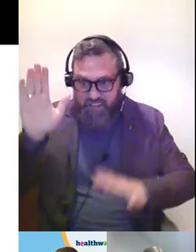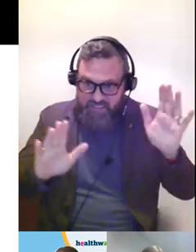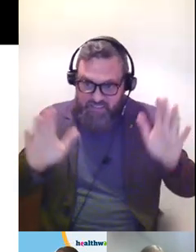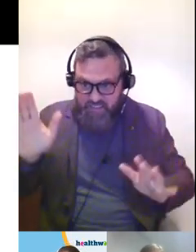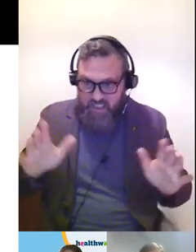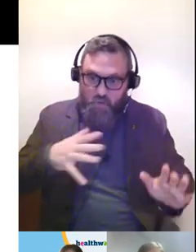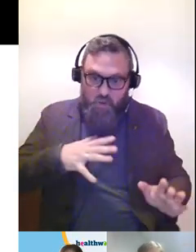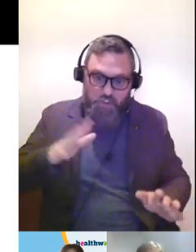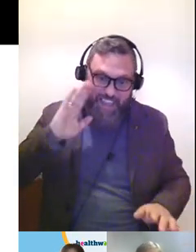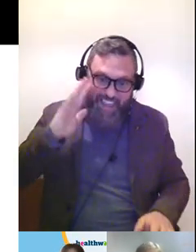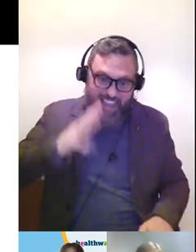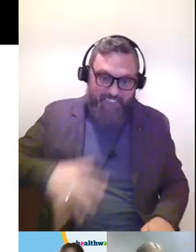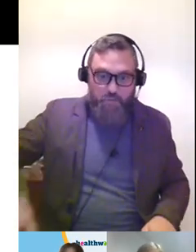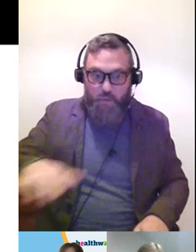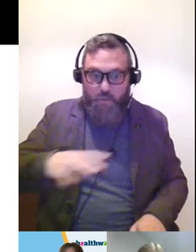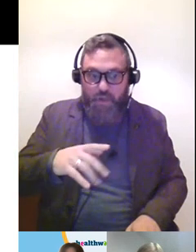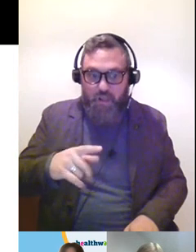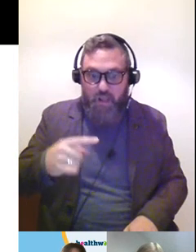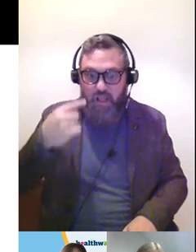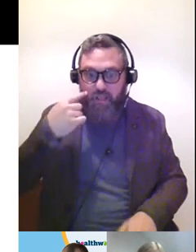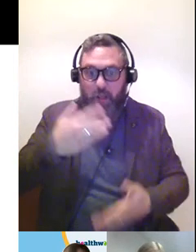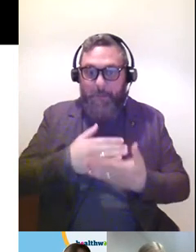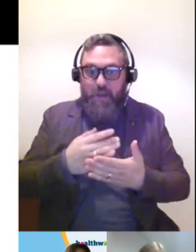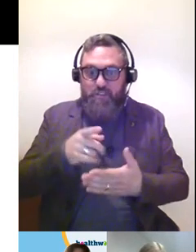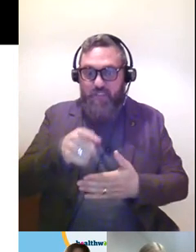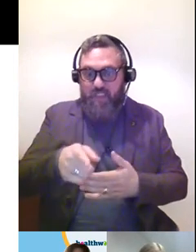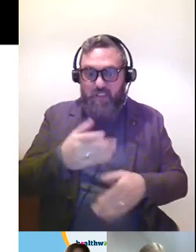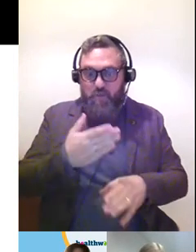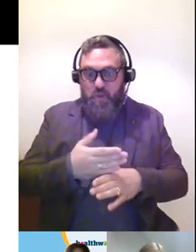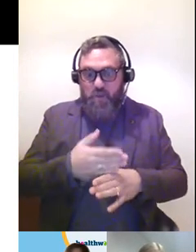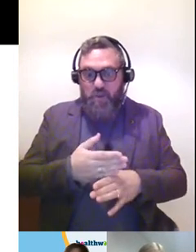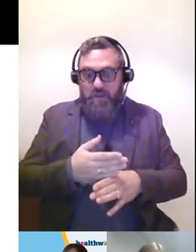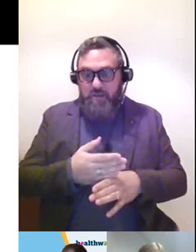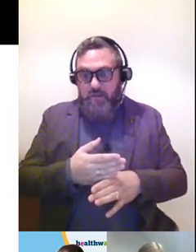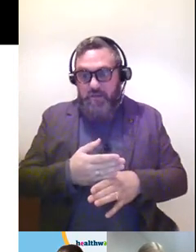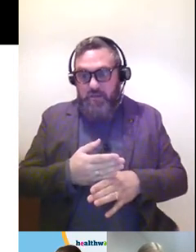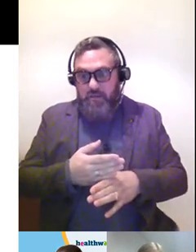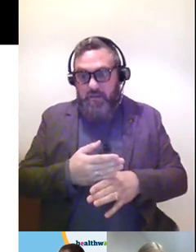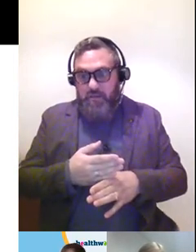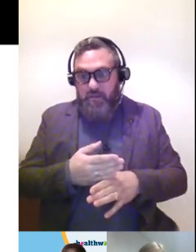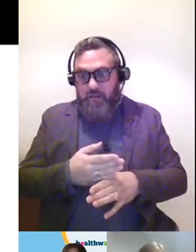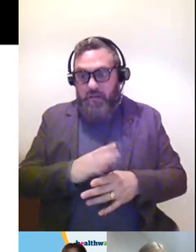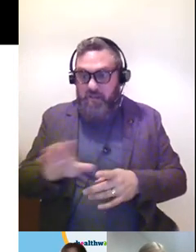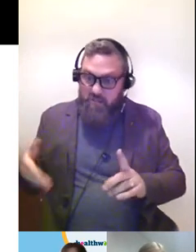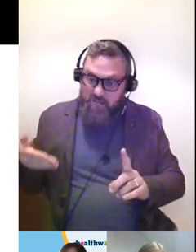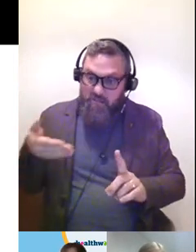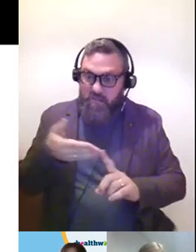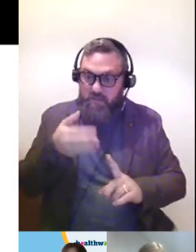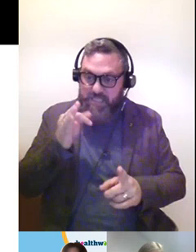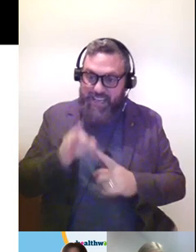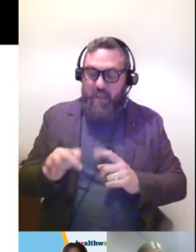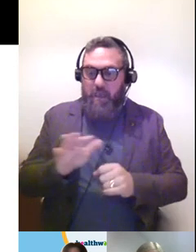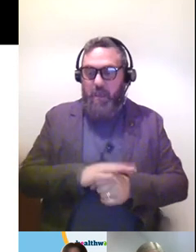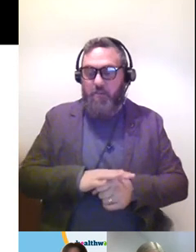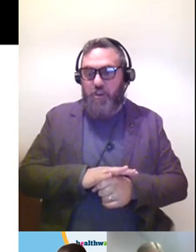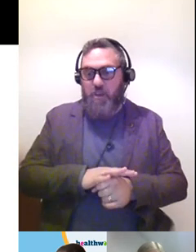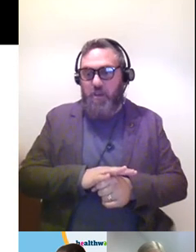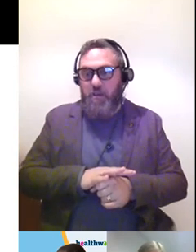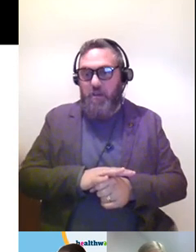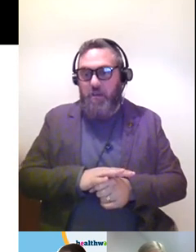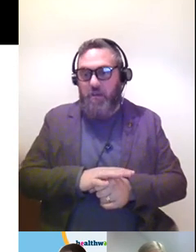from everybody. But I think as part of that work to sort of hone in on particular areas, I think the role of the